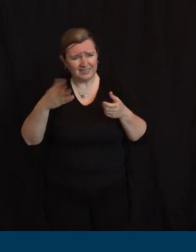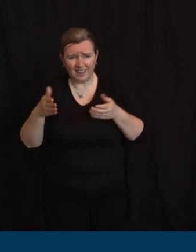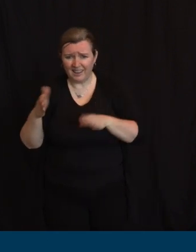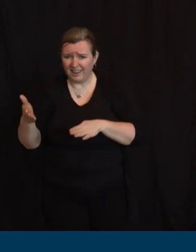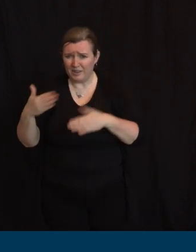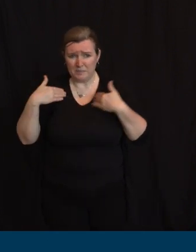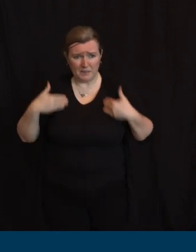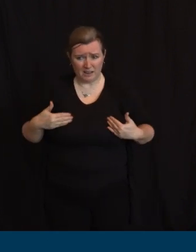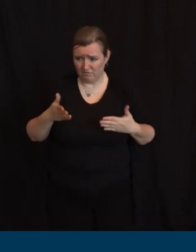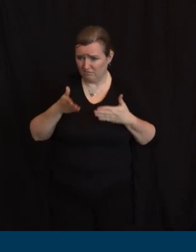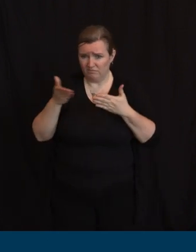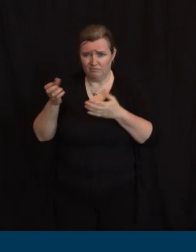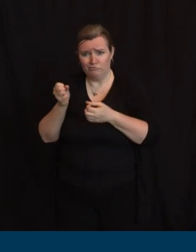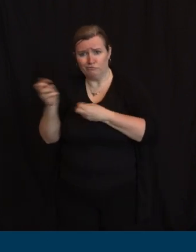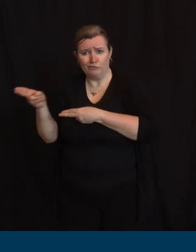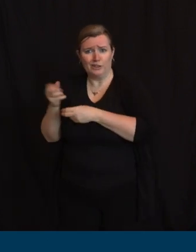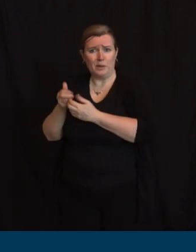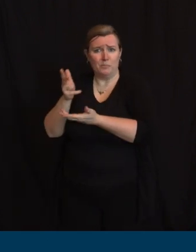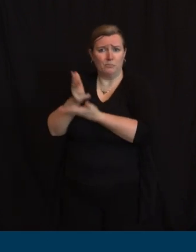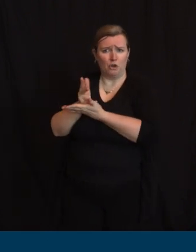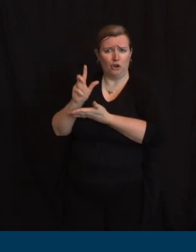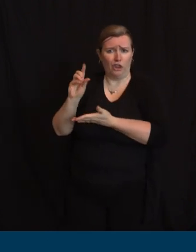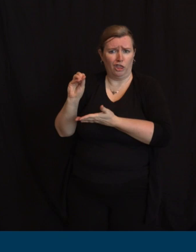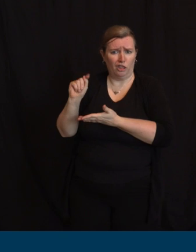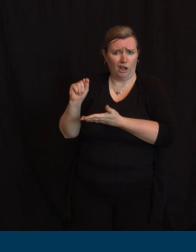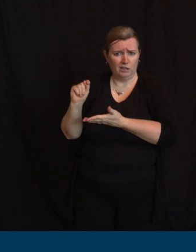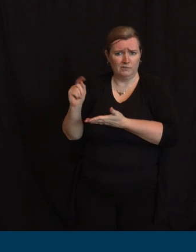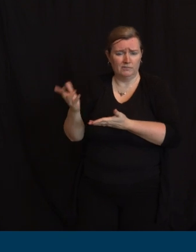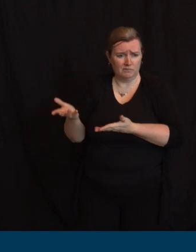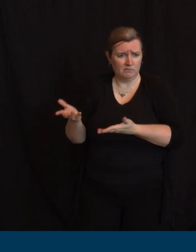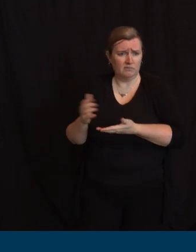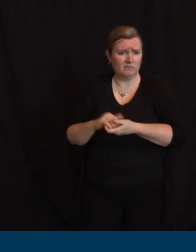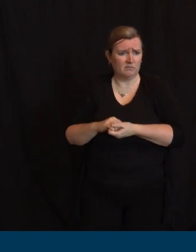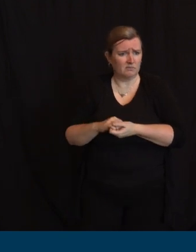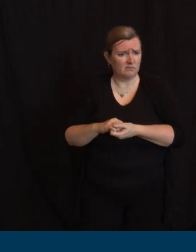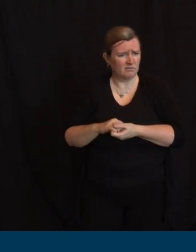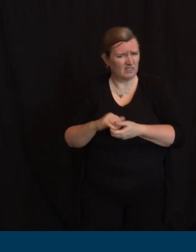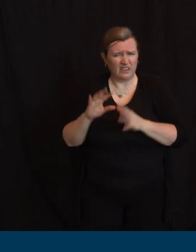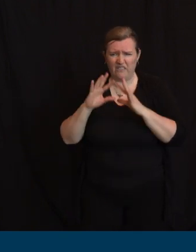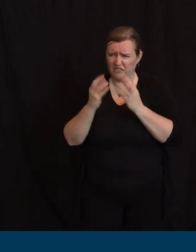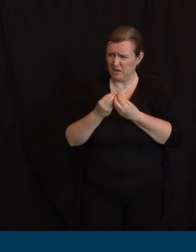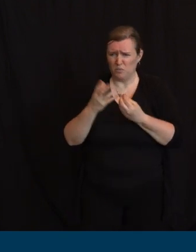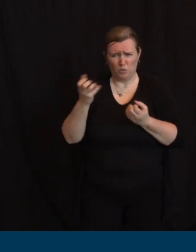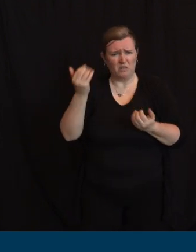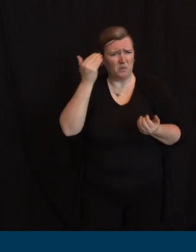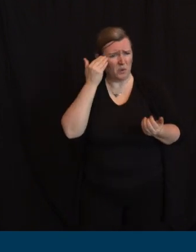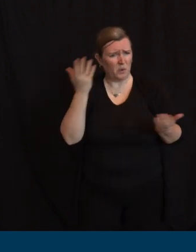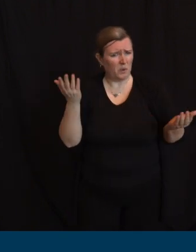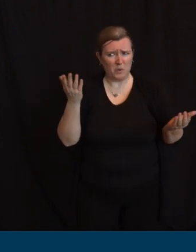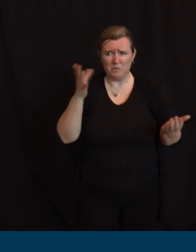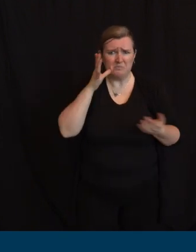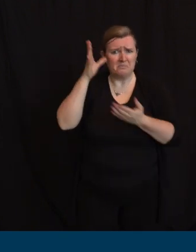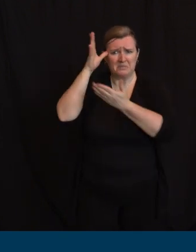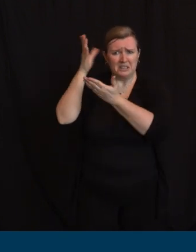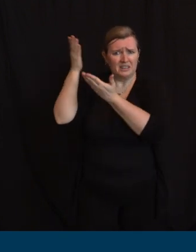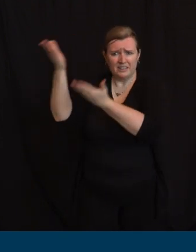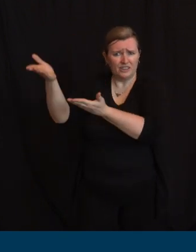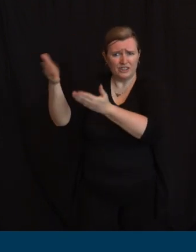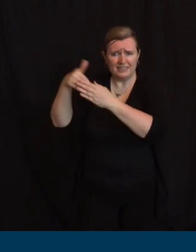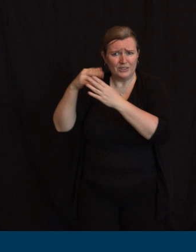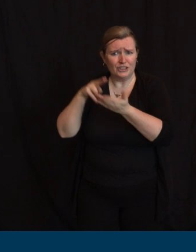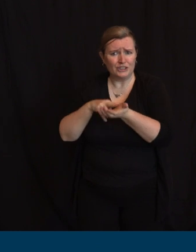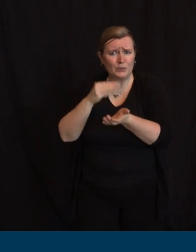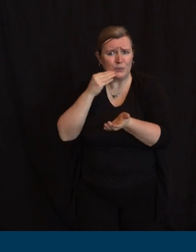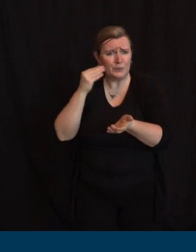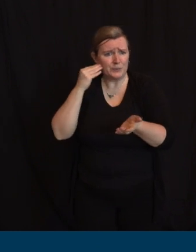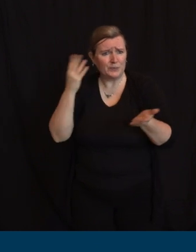people can know what's happening to their parents and loved ones? Yep. Okay. Let me start, Judy, and turn to you. And Pat, we may want you to come in